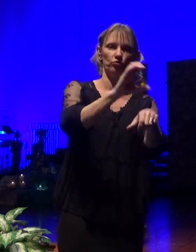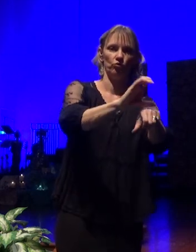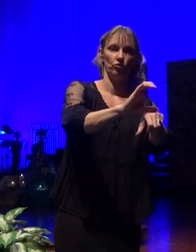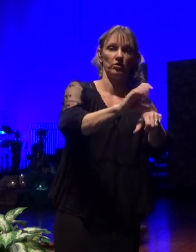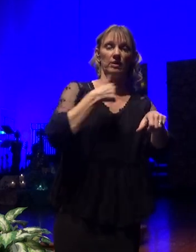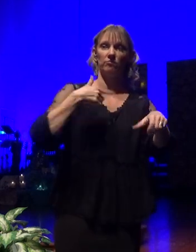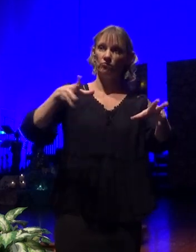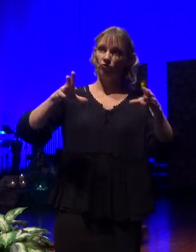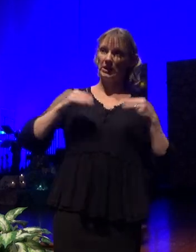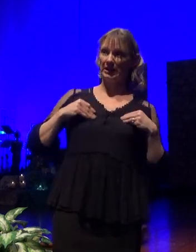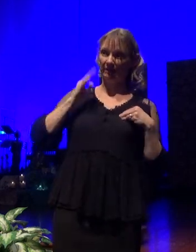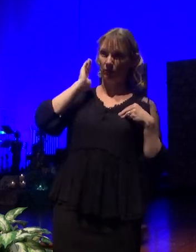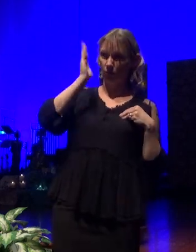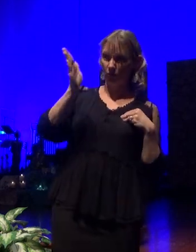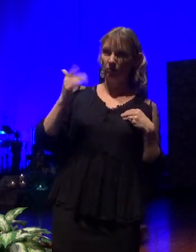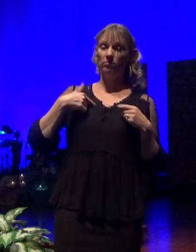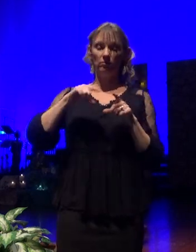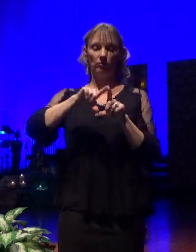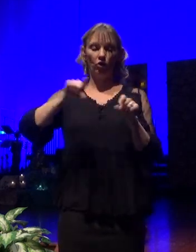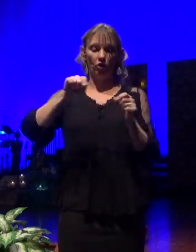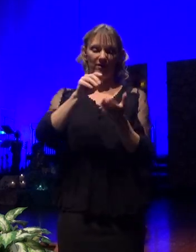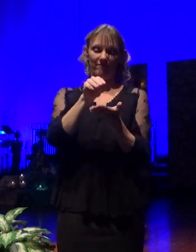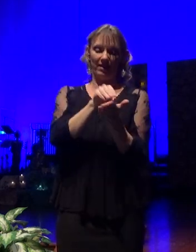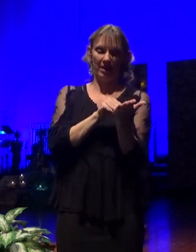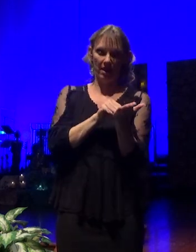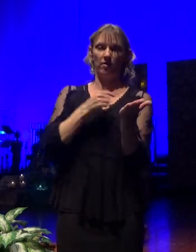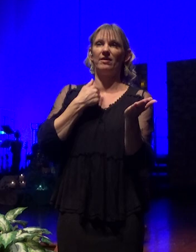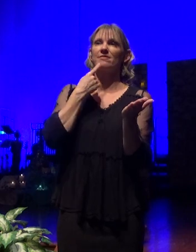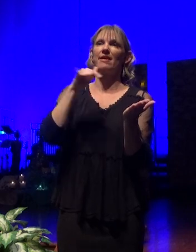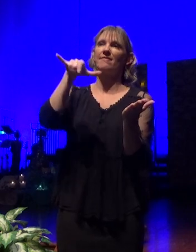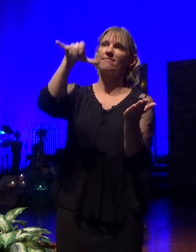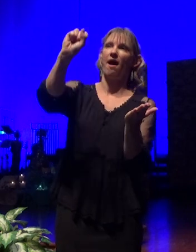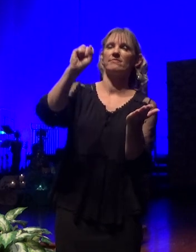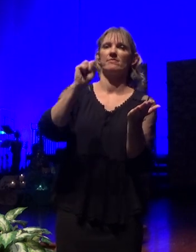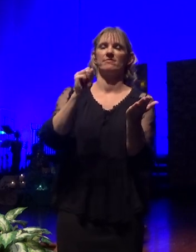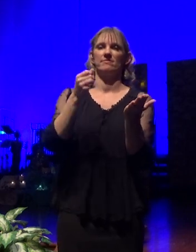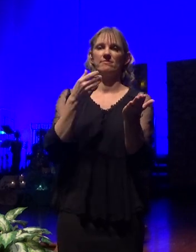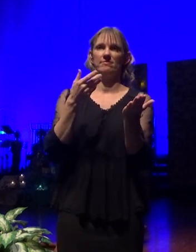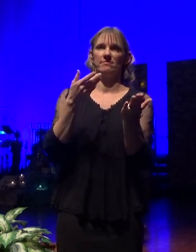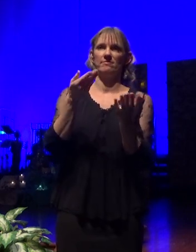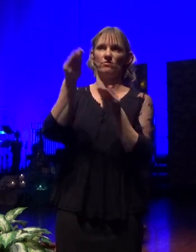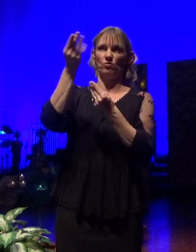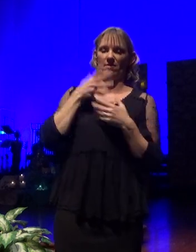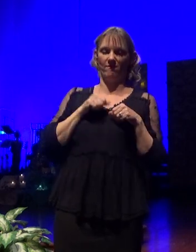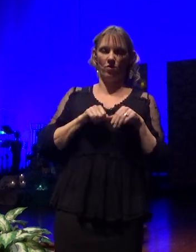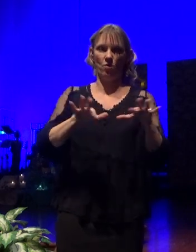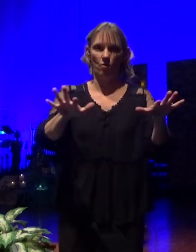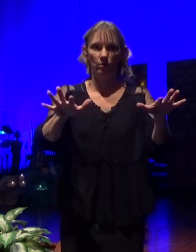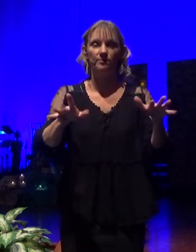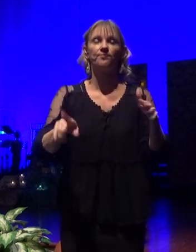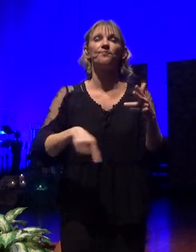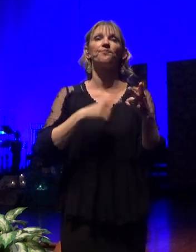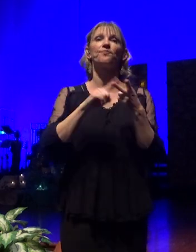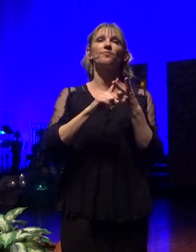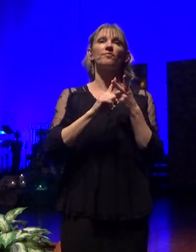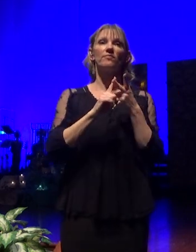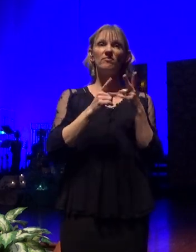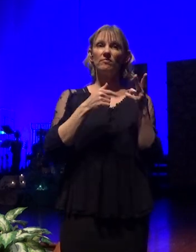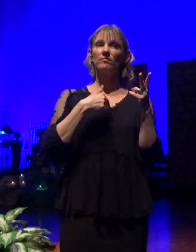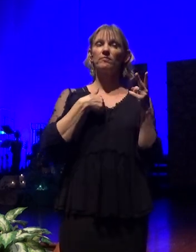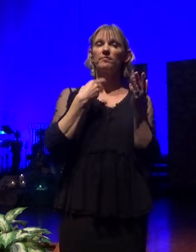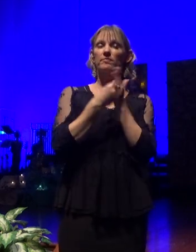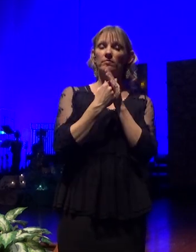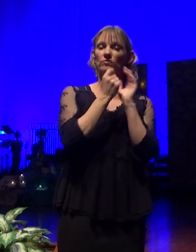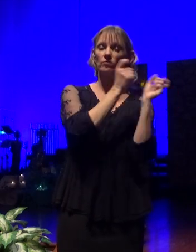So by filling out the card, I am saying yes to the infinite flow that flows through me. And by turning it in and sharing with